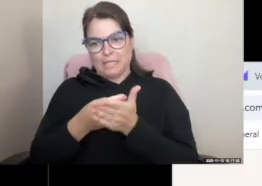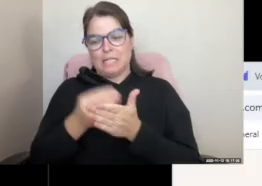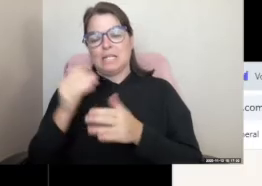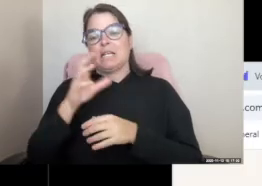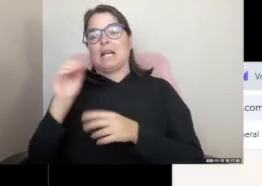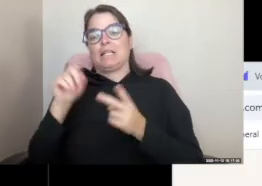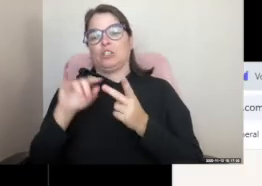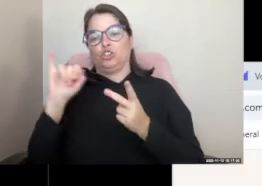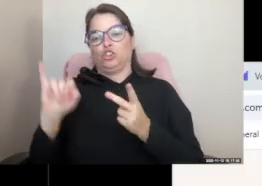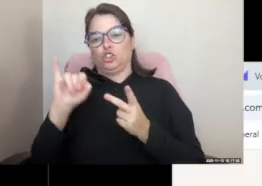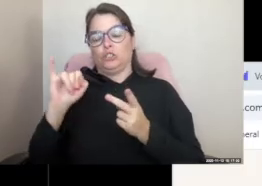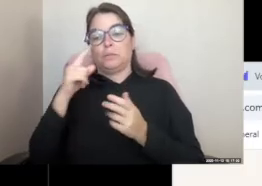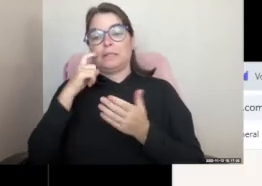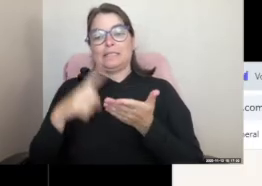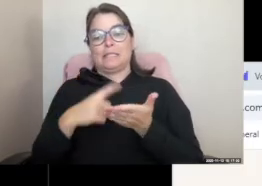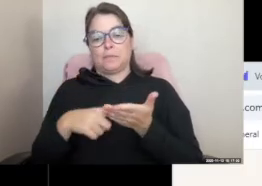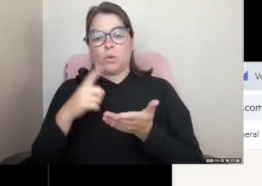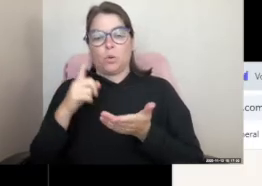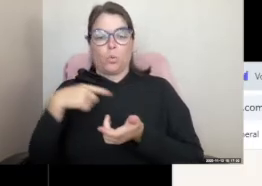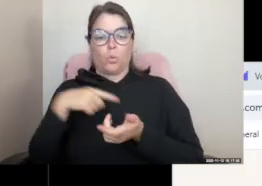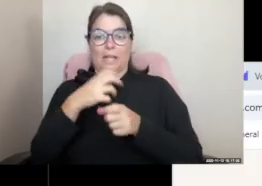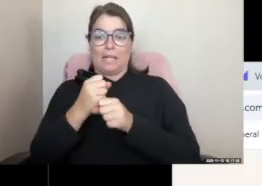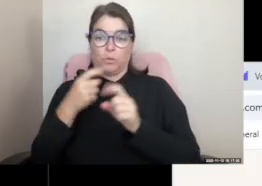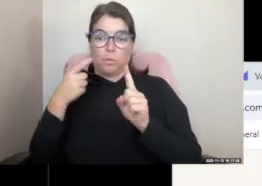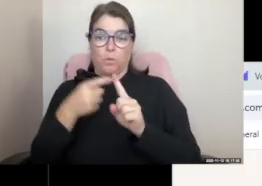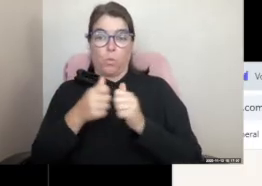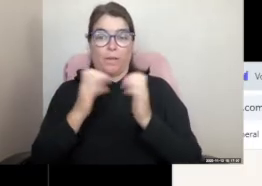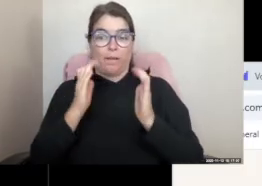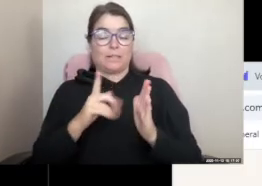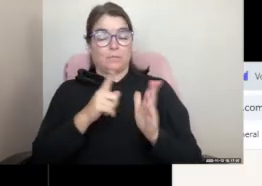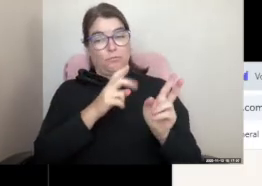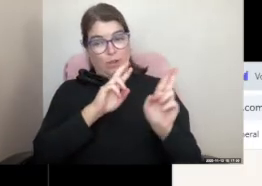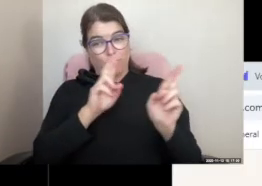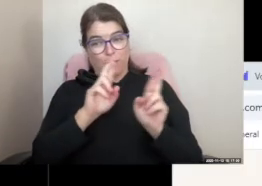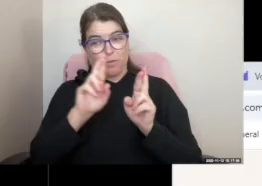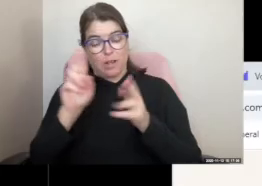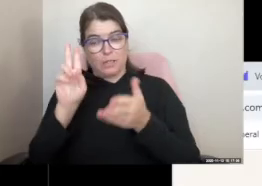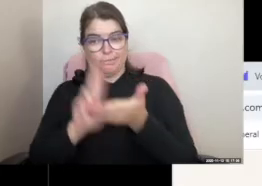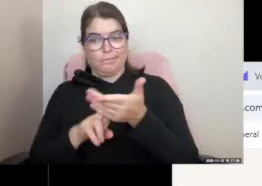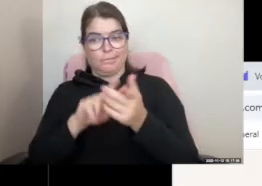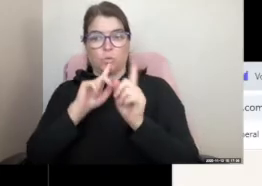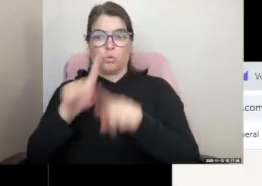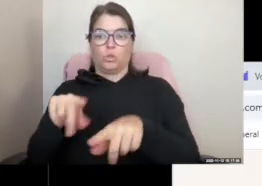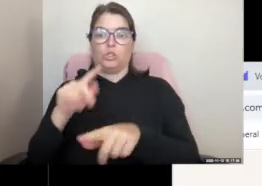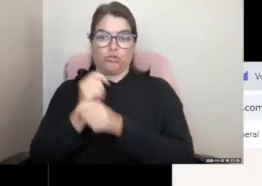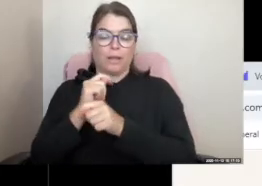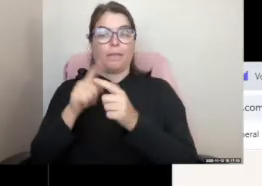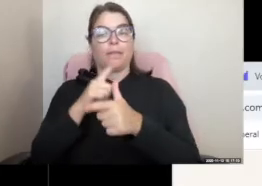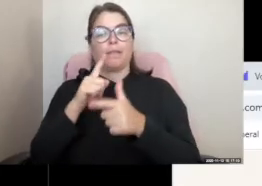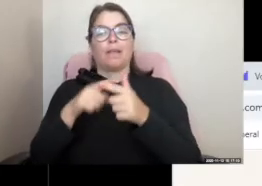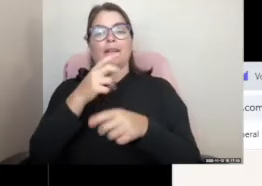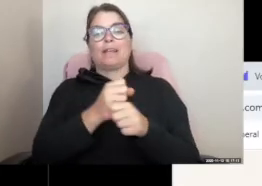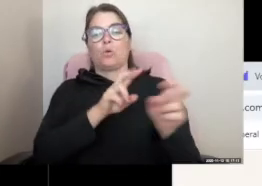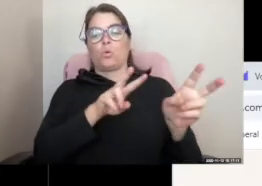really good market signals. So, nothing new to say there, but I also wanted to plus one on the need for